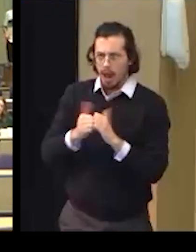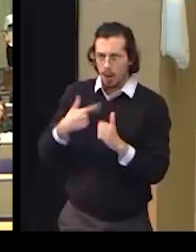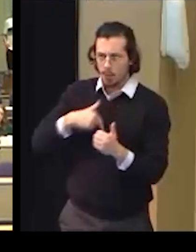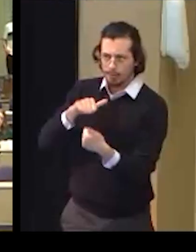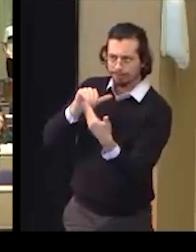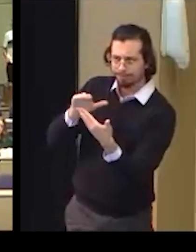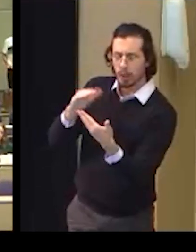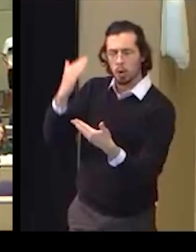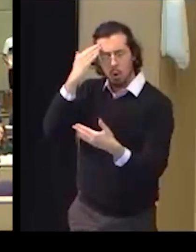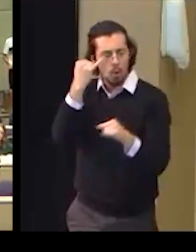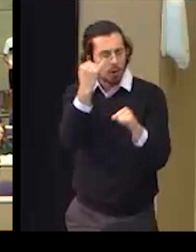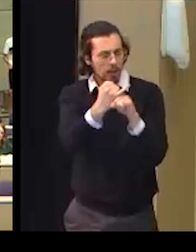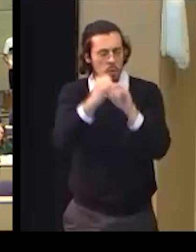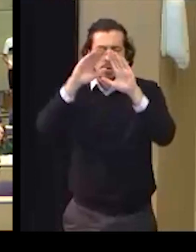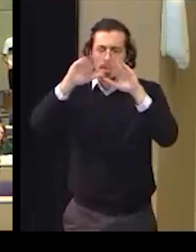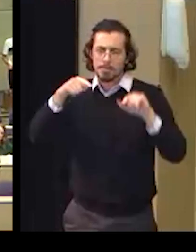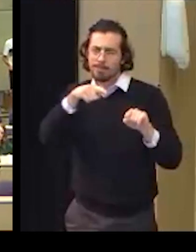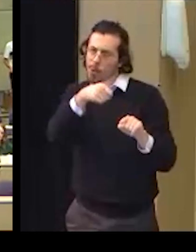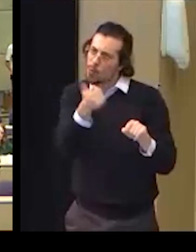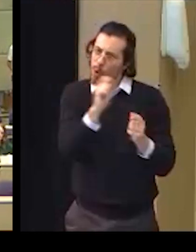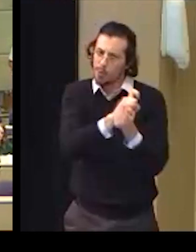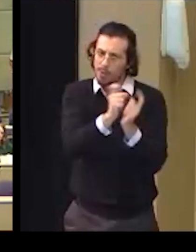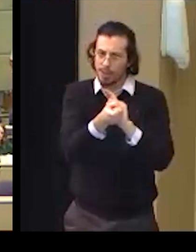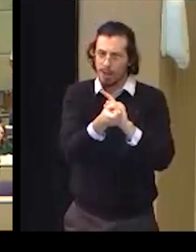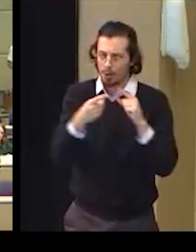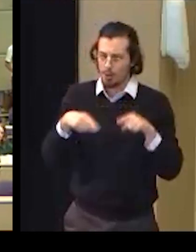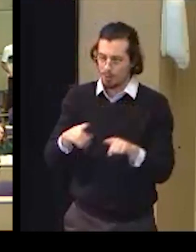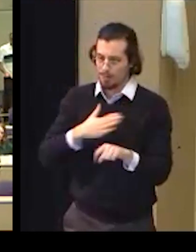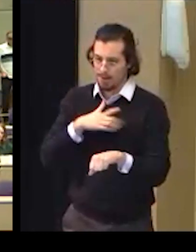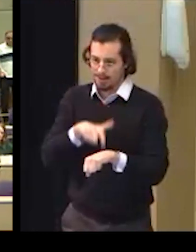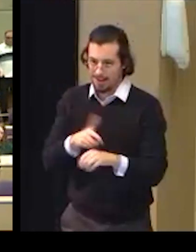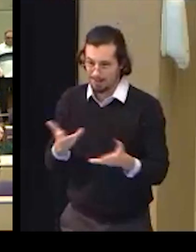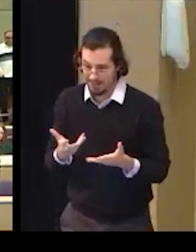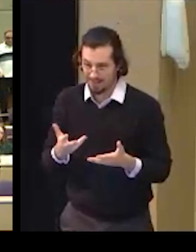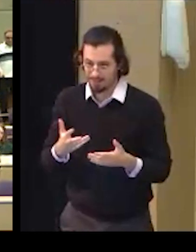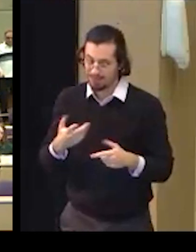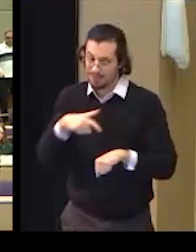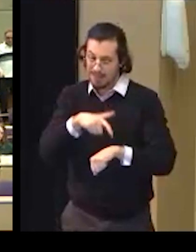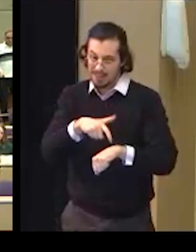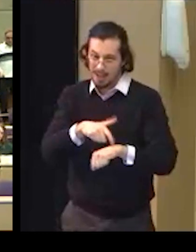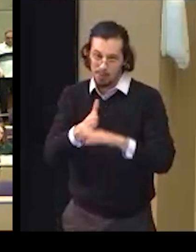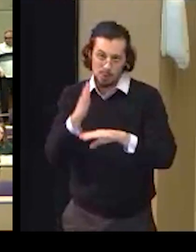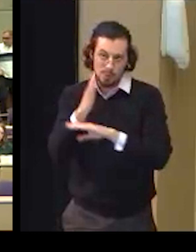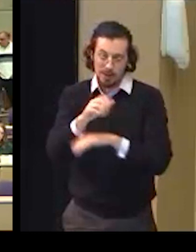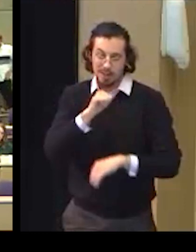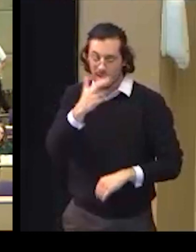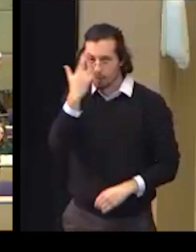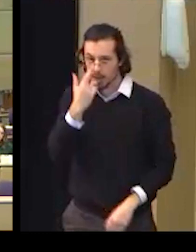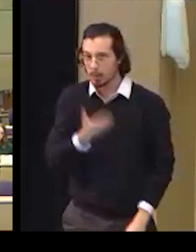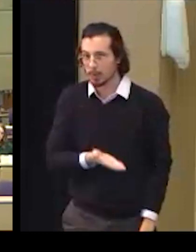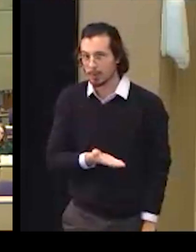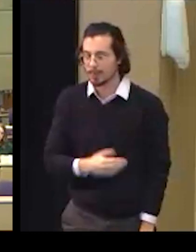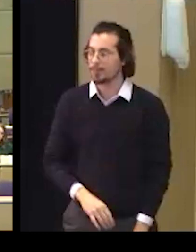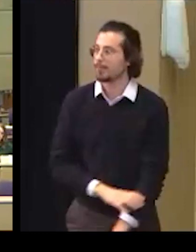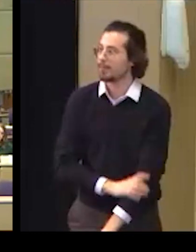institutions and systems are not gonna change in a time frame that is reasonable? I mean, that's